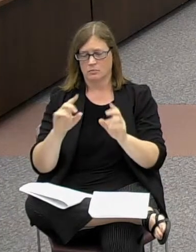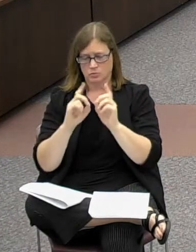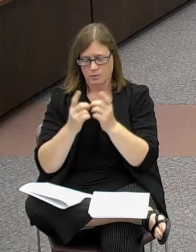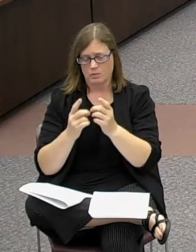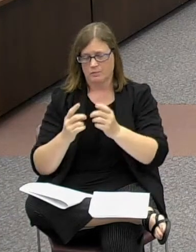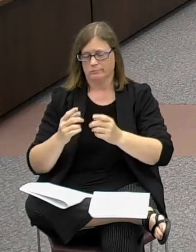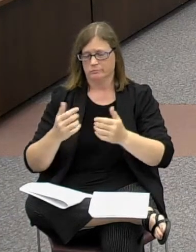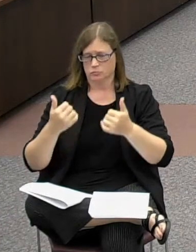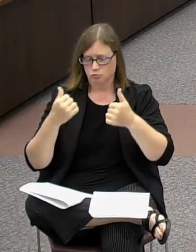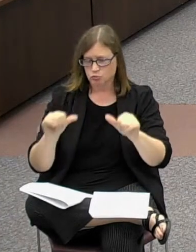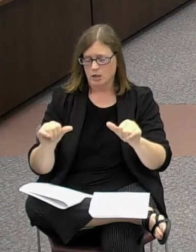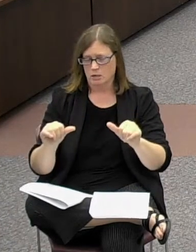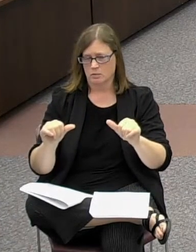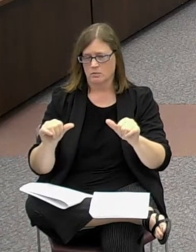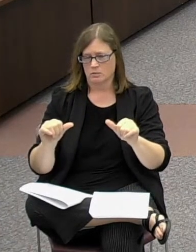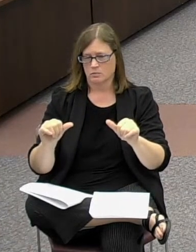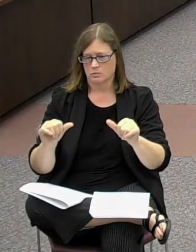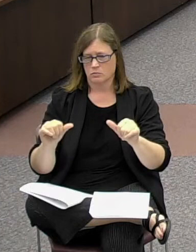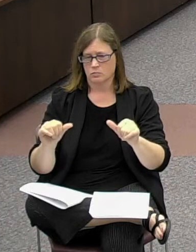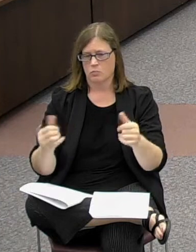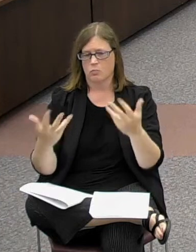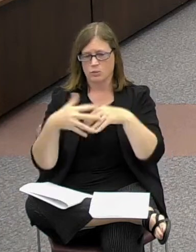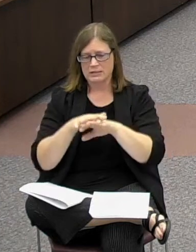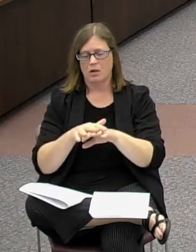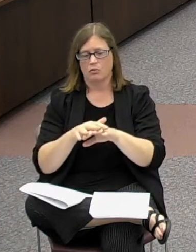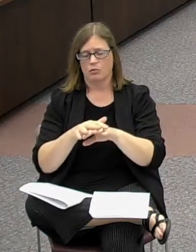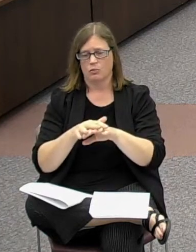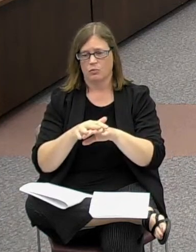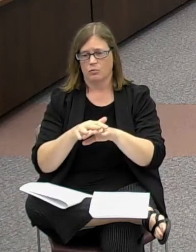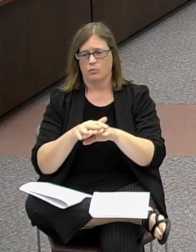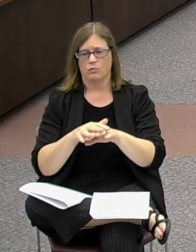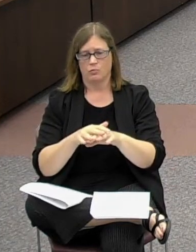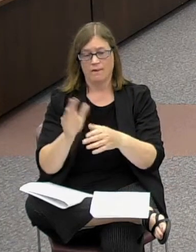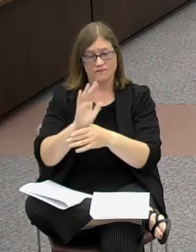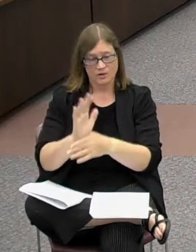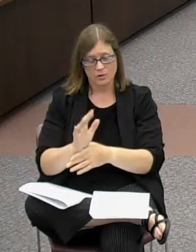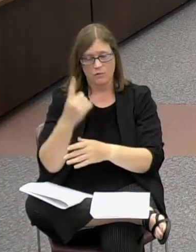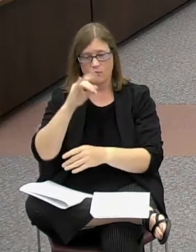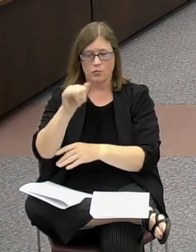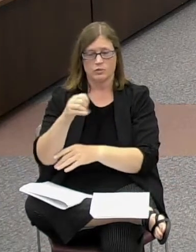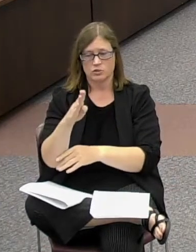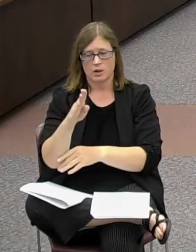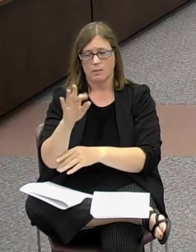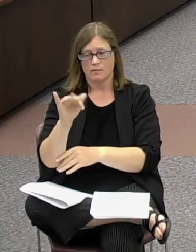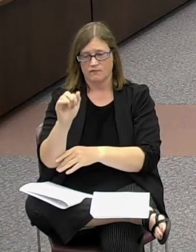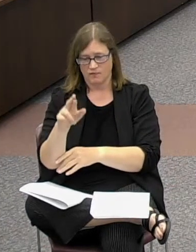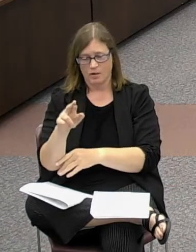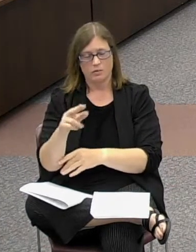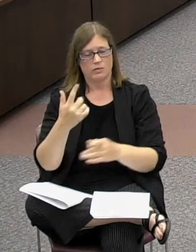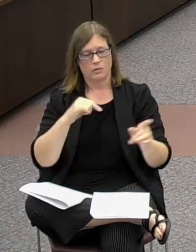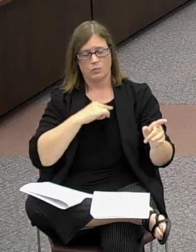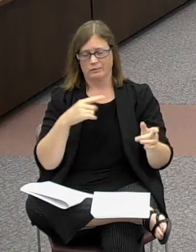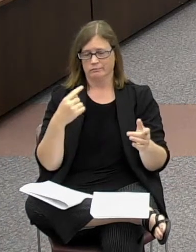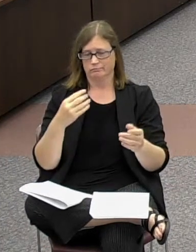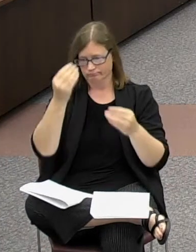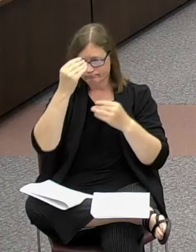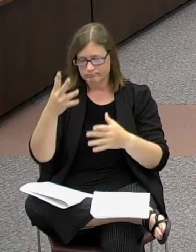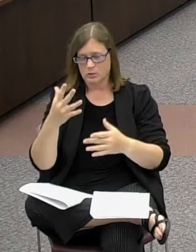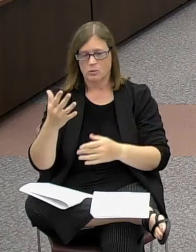working on putting together a long form video for the upcoming job fair that was mentioned earlier in